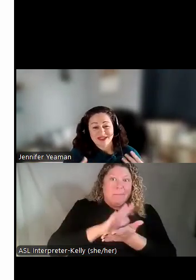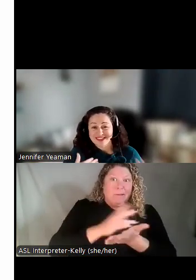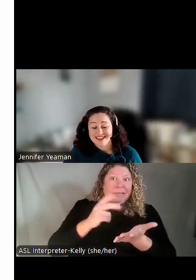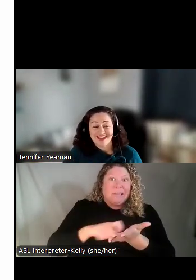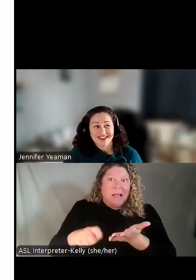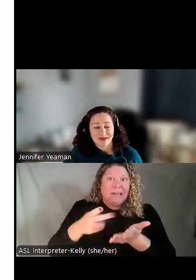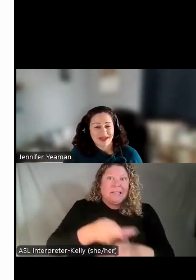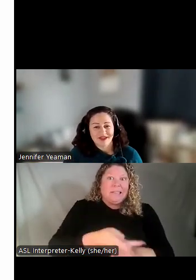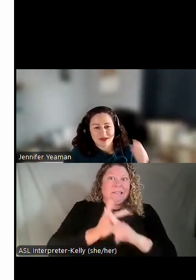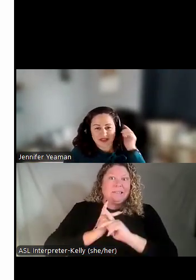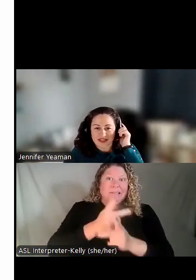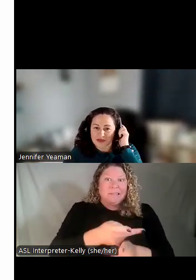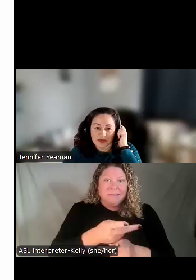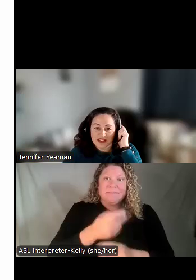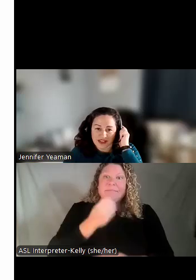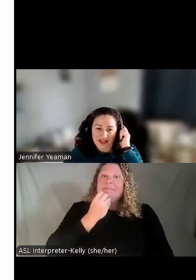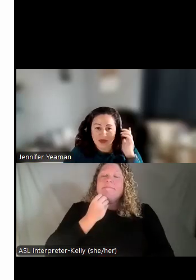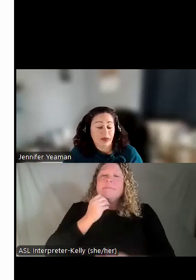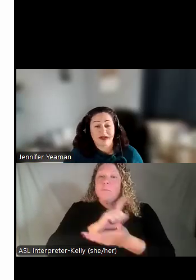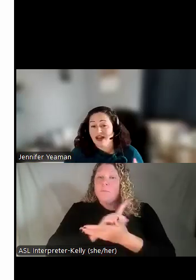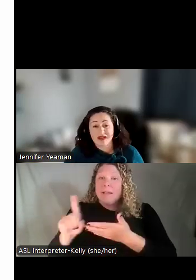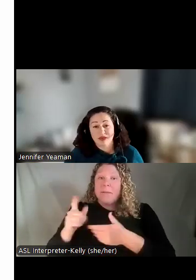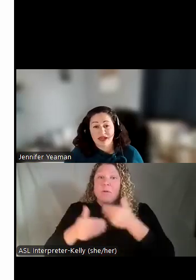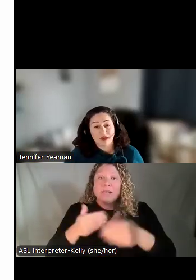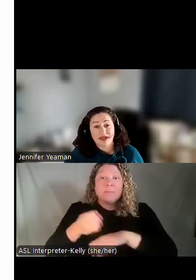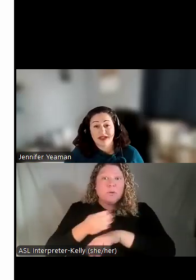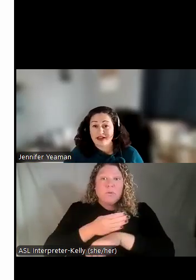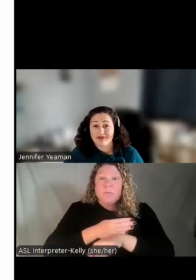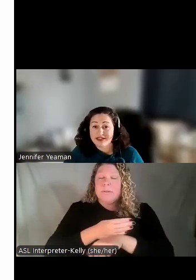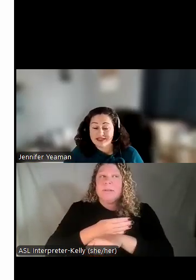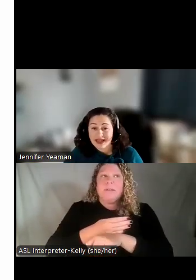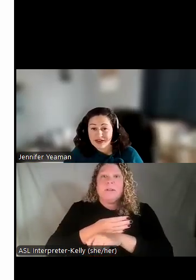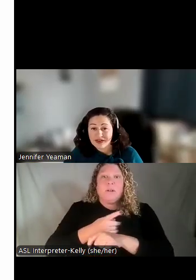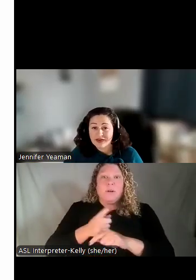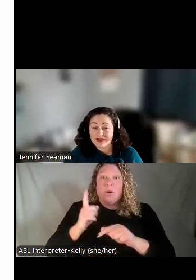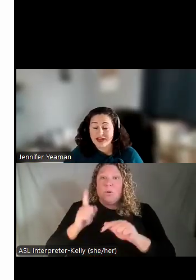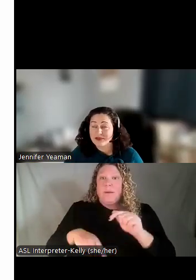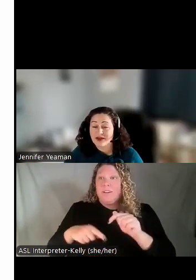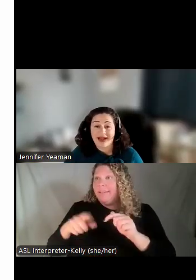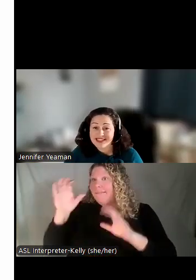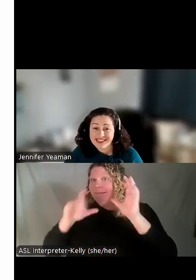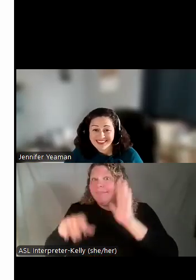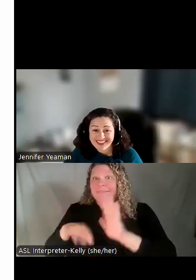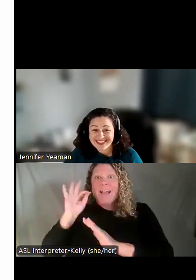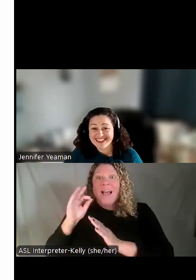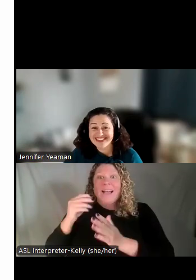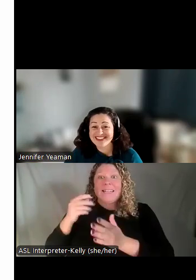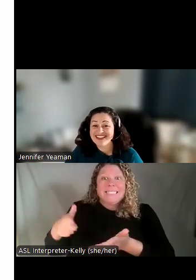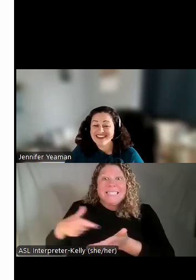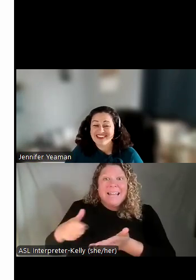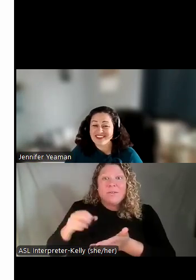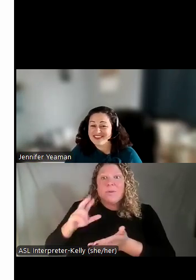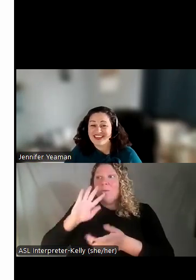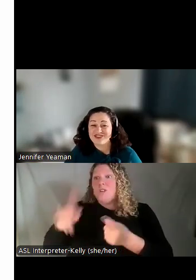So we were just in this week of the process improvement event. We were not in a point where we could like fund a scanner or talk about IT